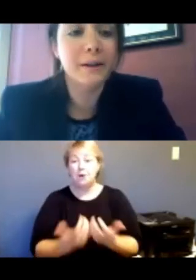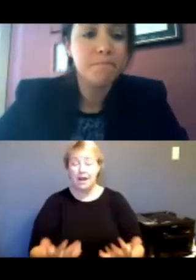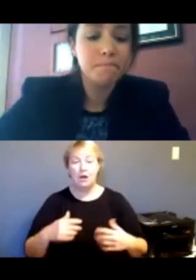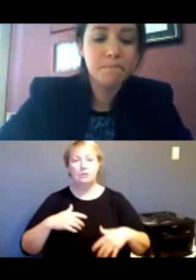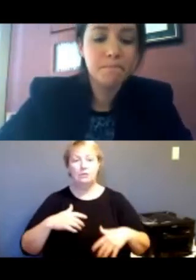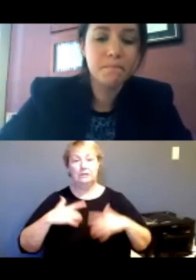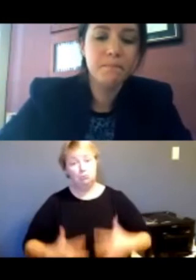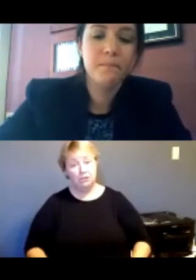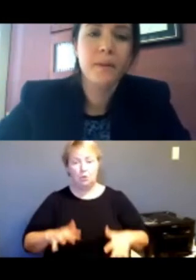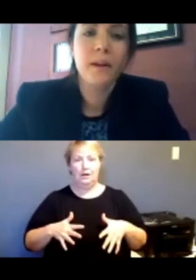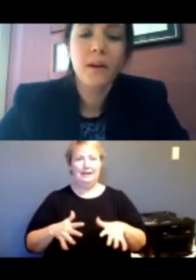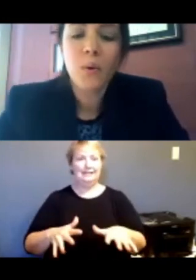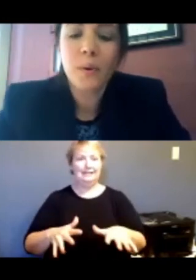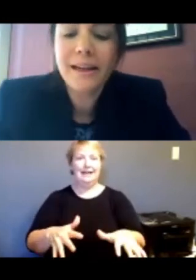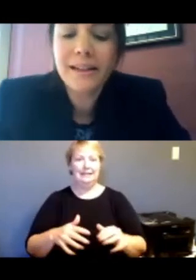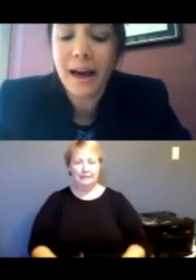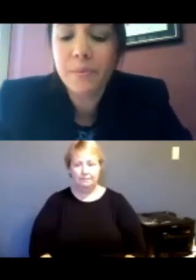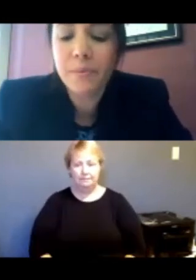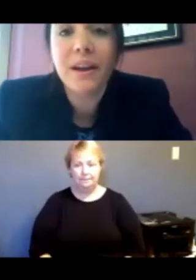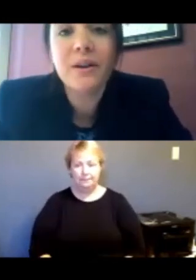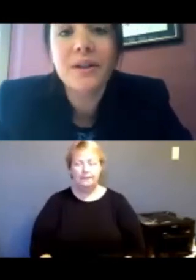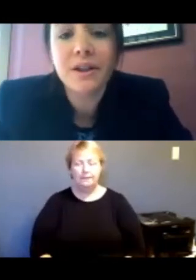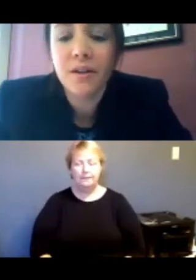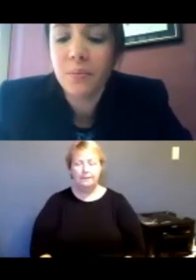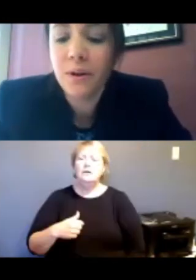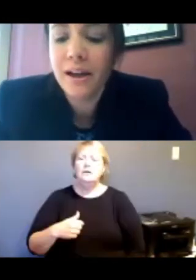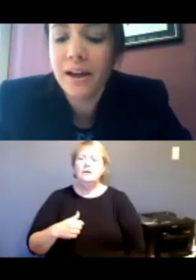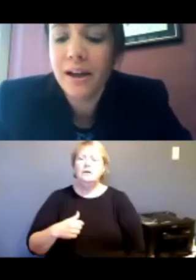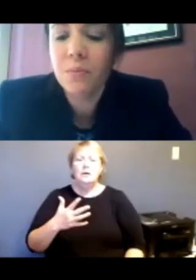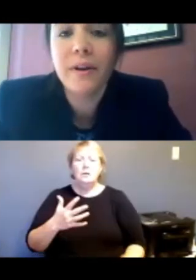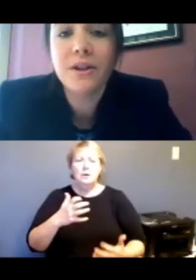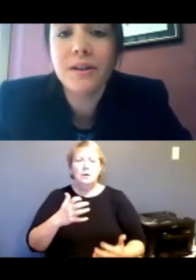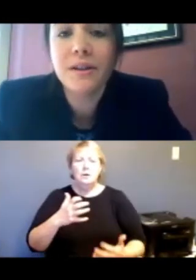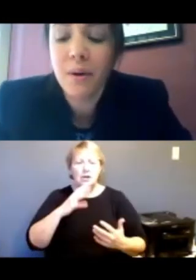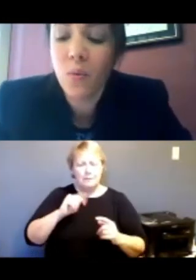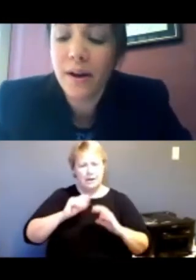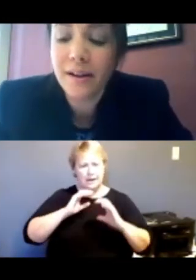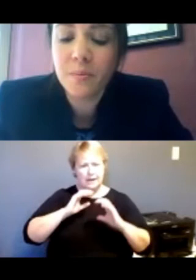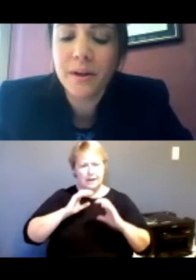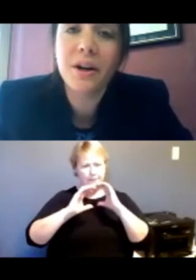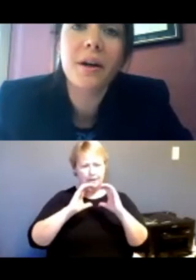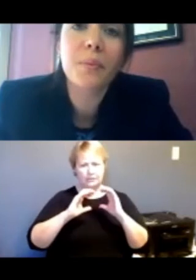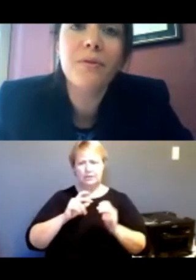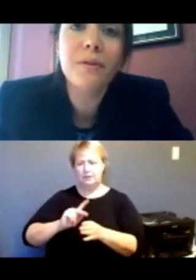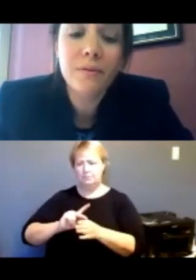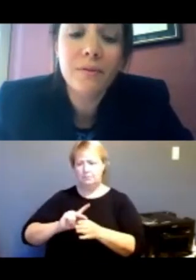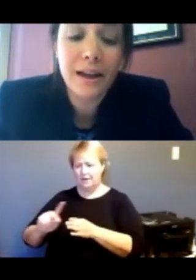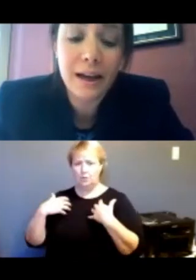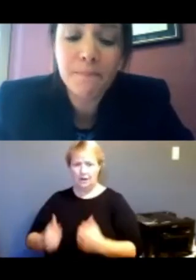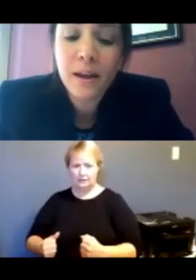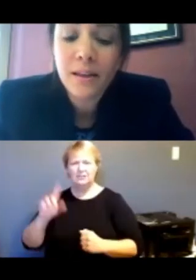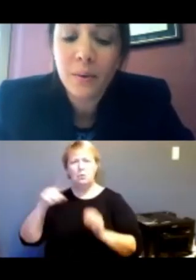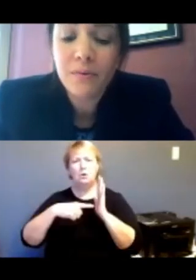anxiety. We'd like to capture the intersection of communication, professionalism, and wellness by sharing a brief